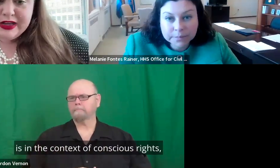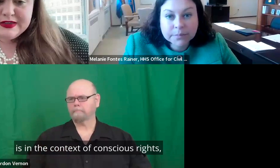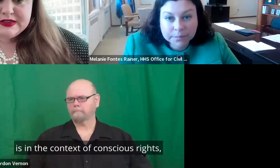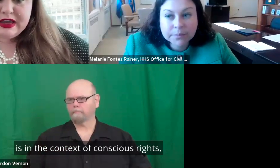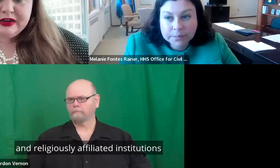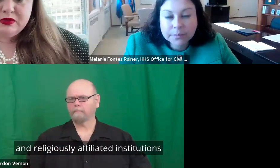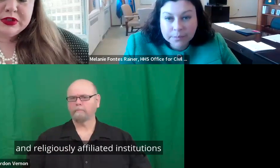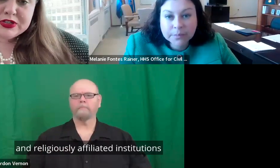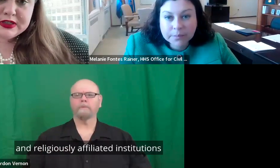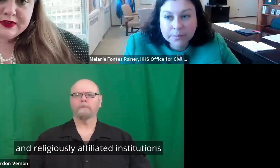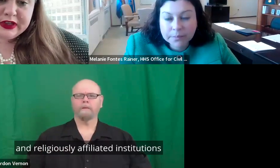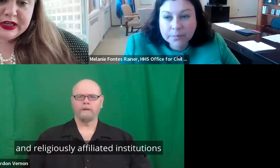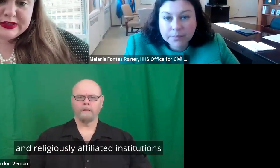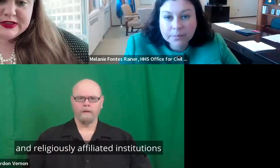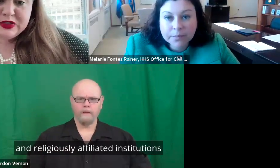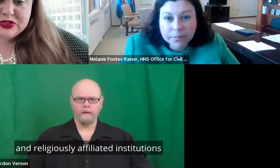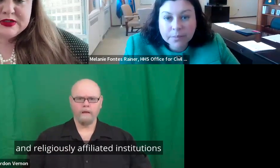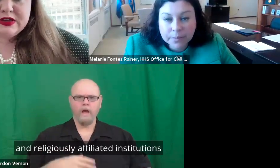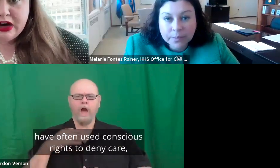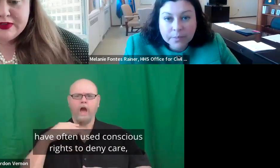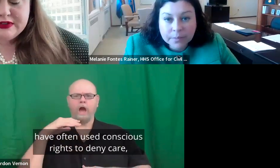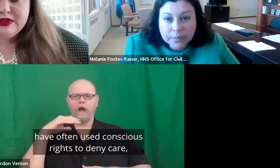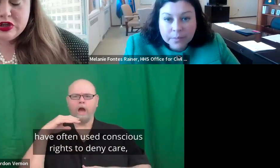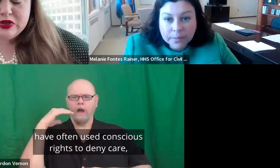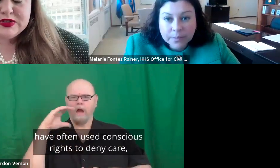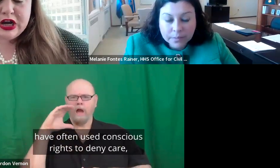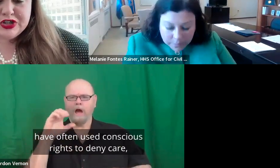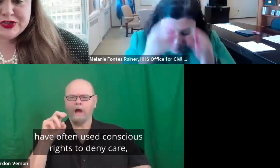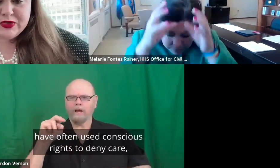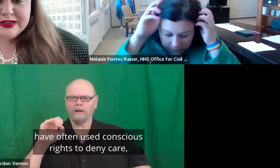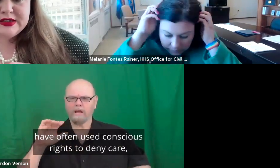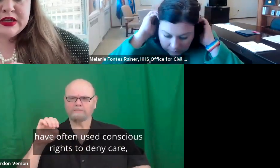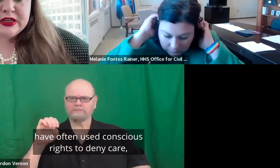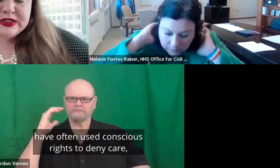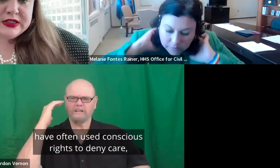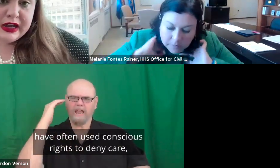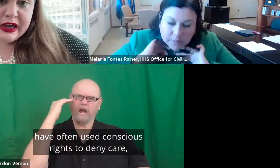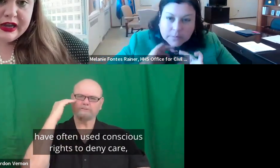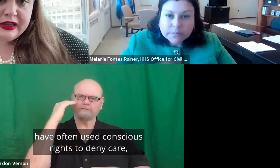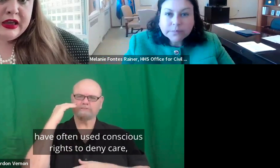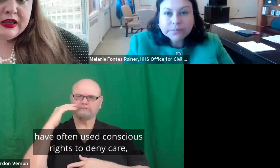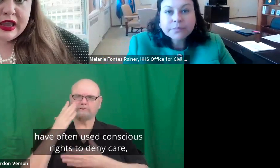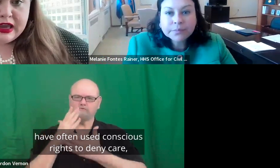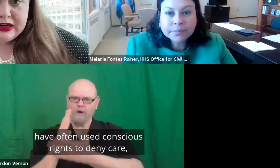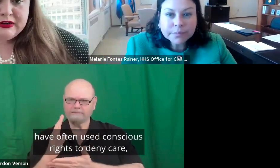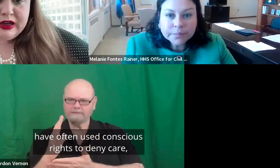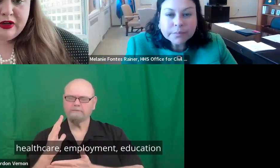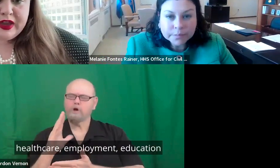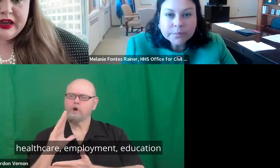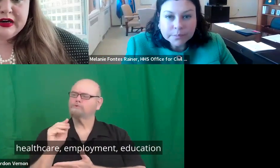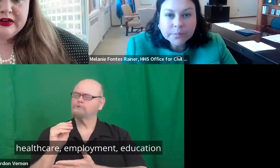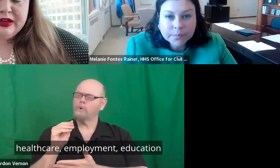conscience rights, and religiously affiliated institutions have often used conscience rights to deny